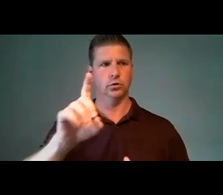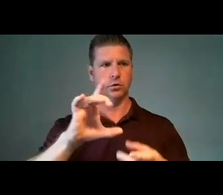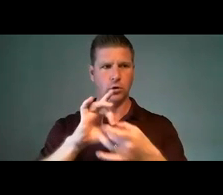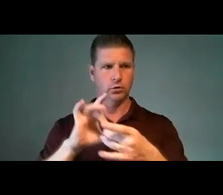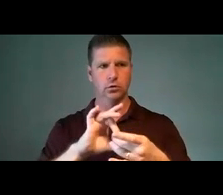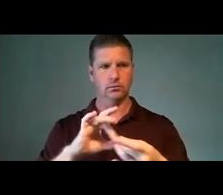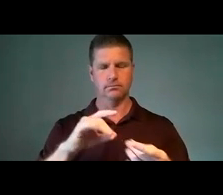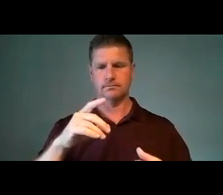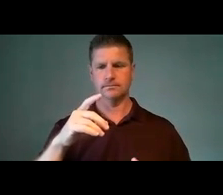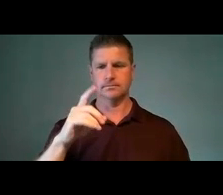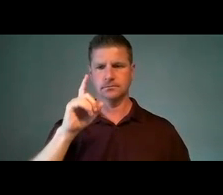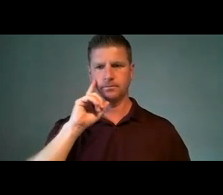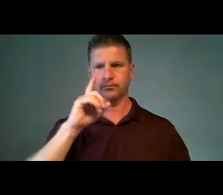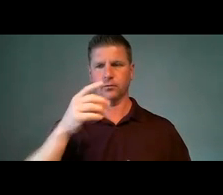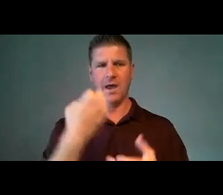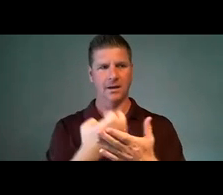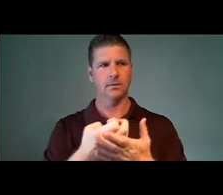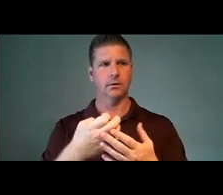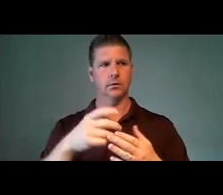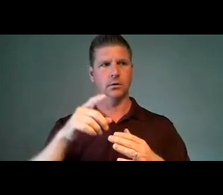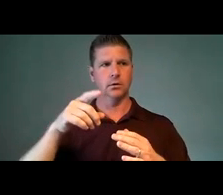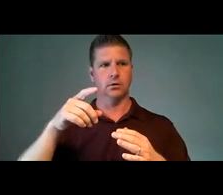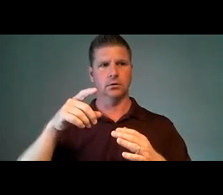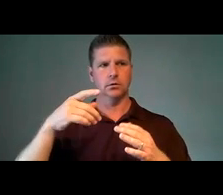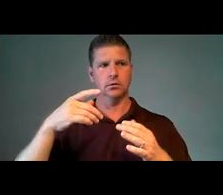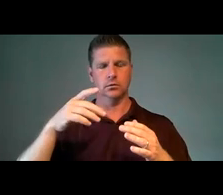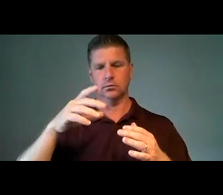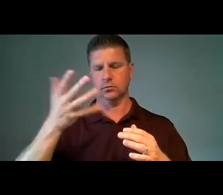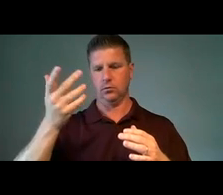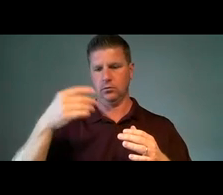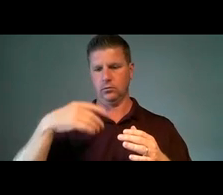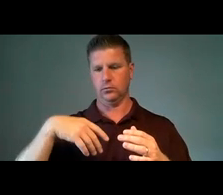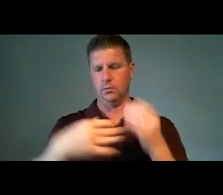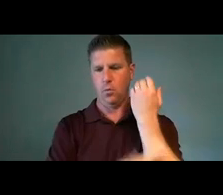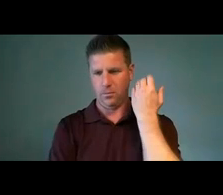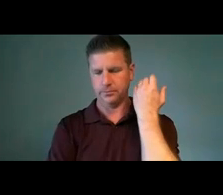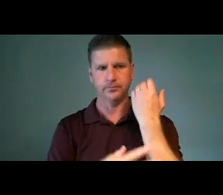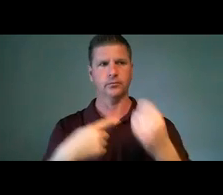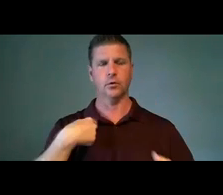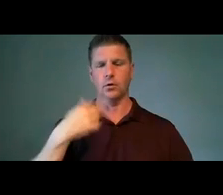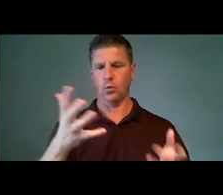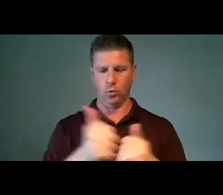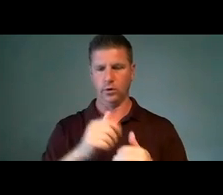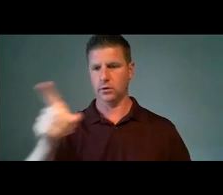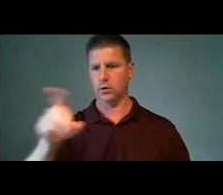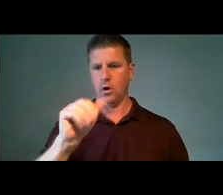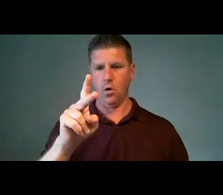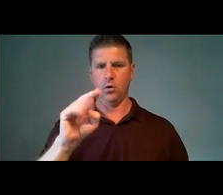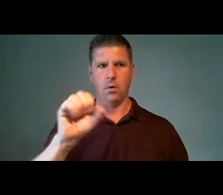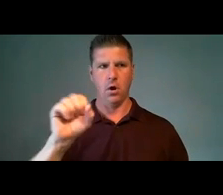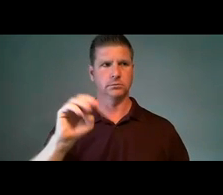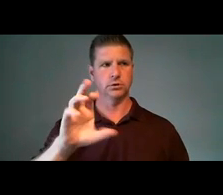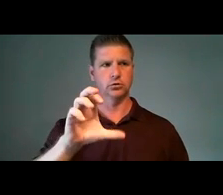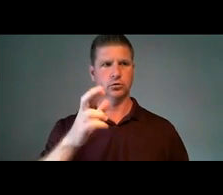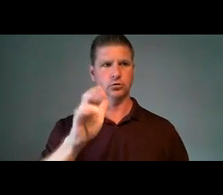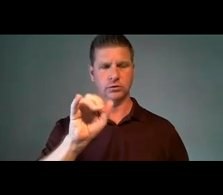Racial and Ethnic Disparities. For the past several months, I've been working with the Oakmont Development, Mr. Krish,